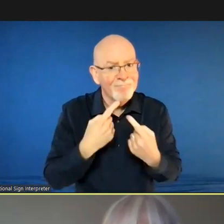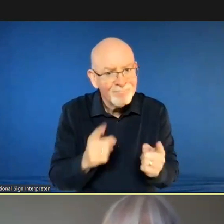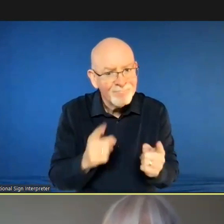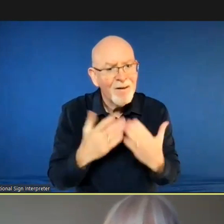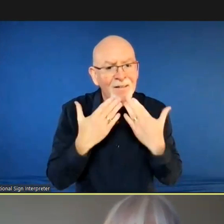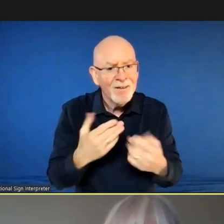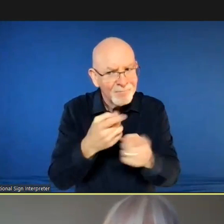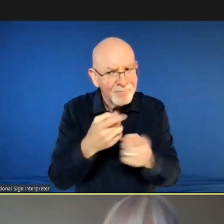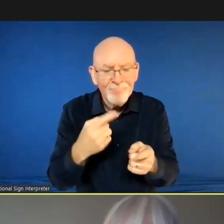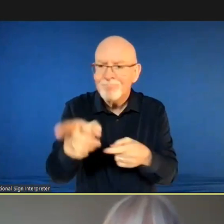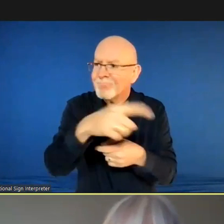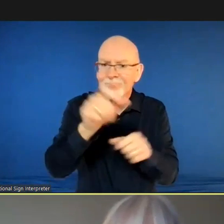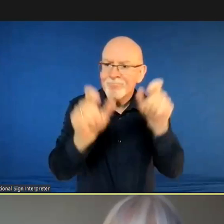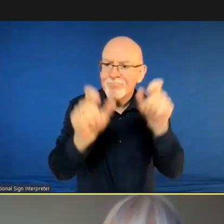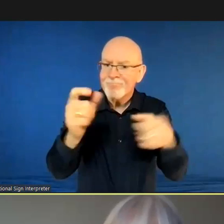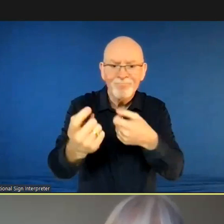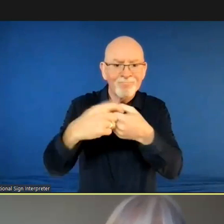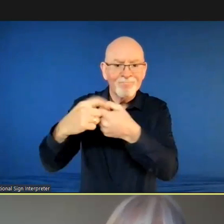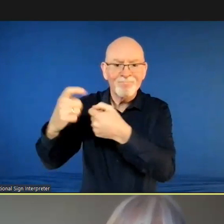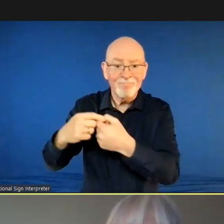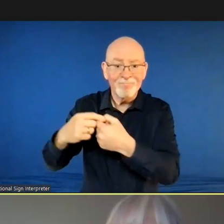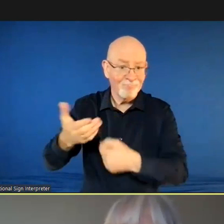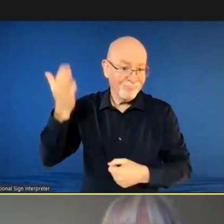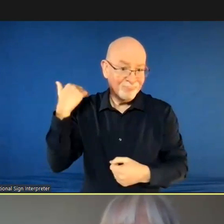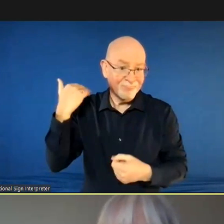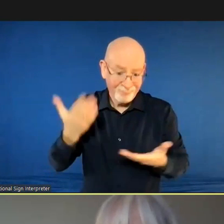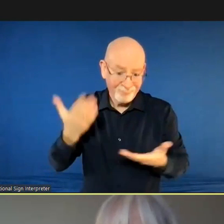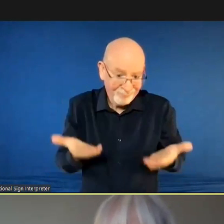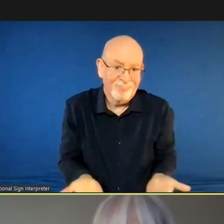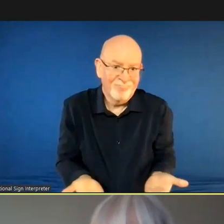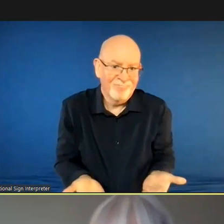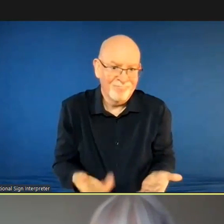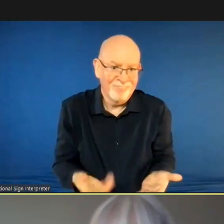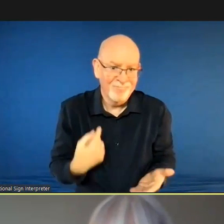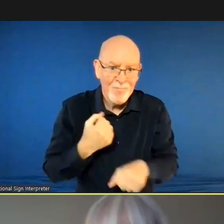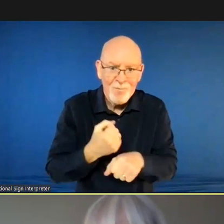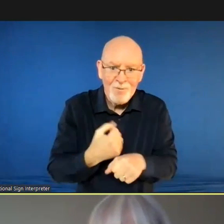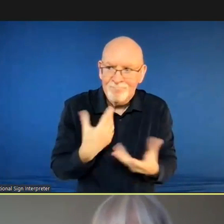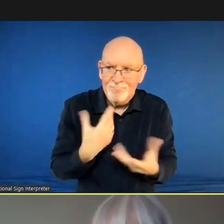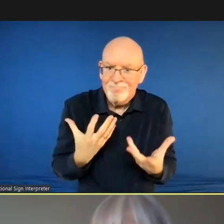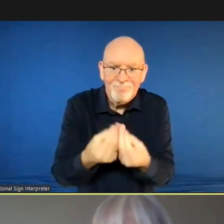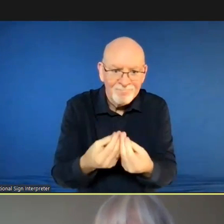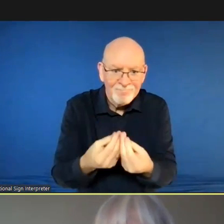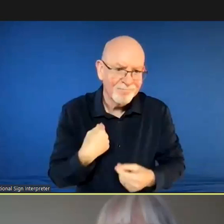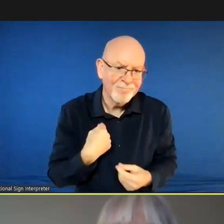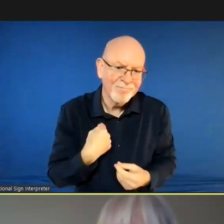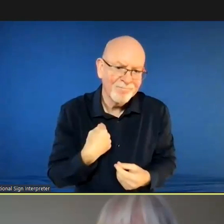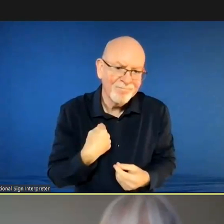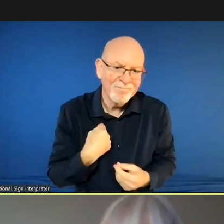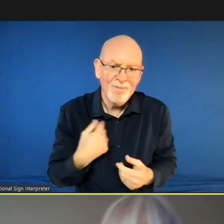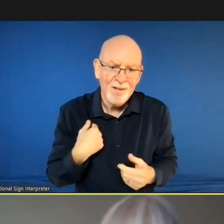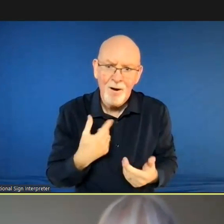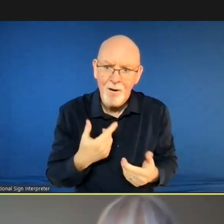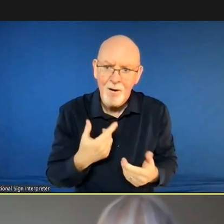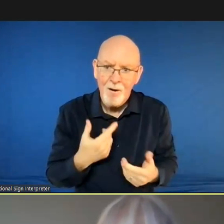worked so closely and continue to work, and without whom not only the report wouldn't be possible, but none of